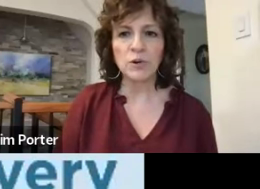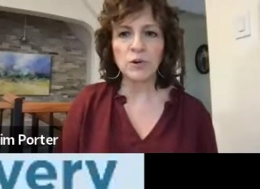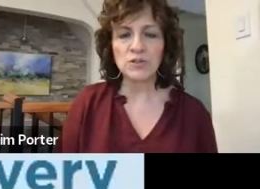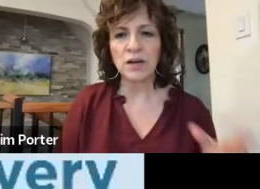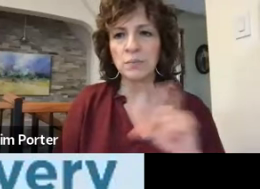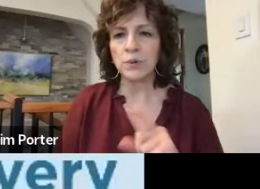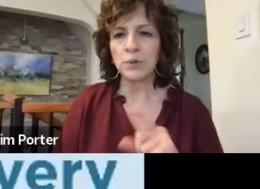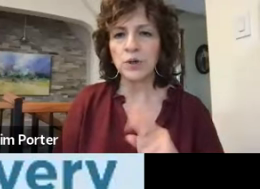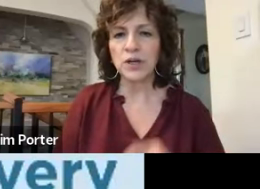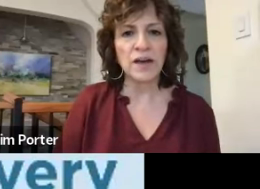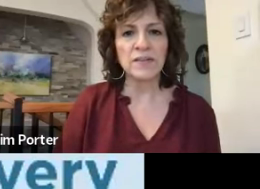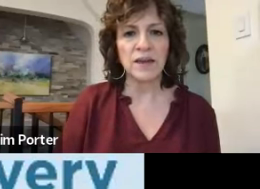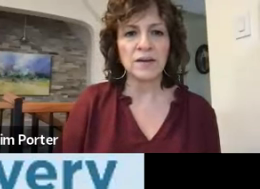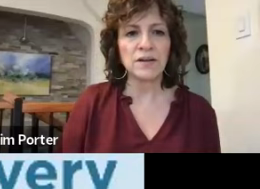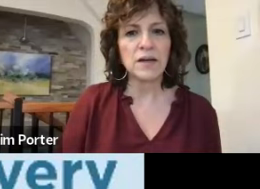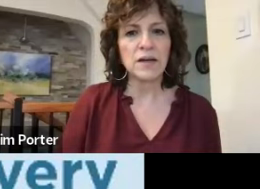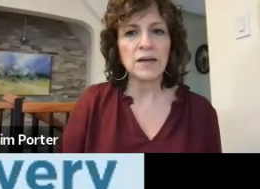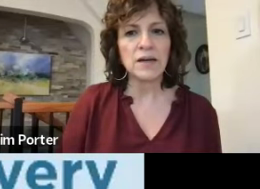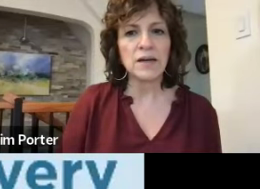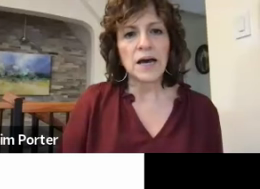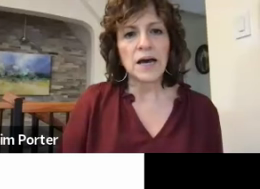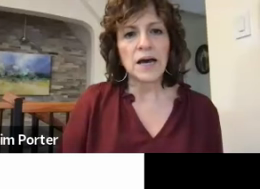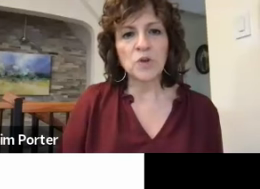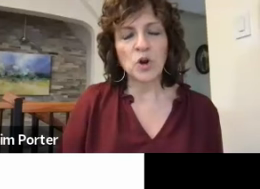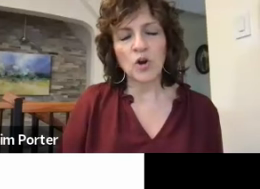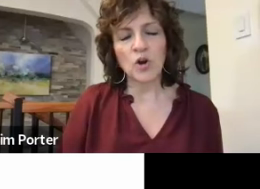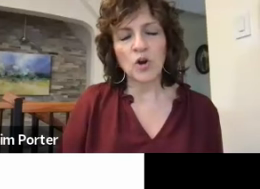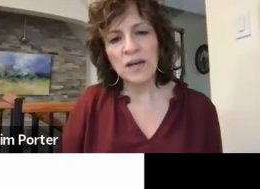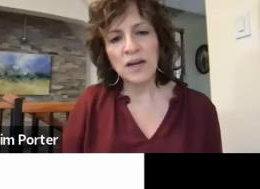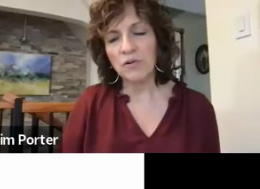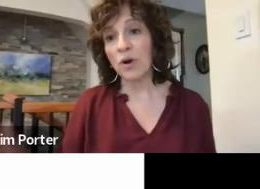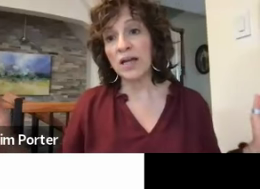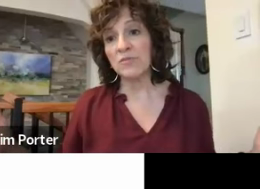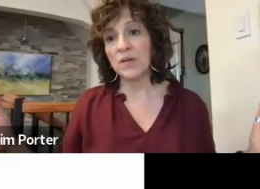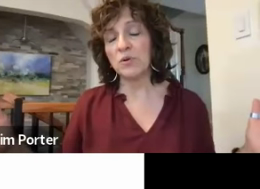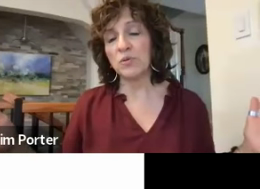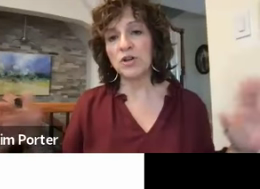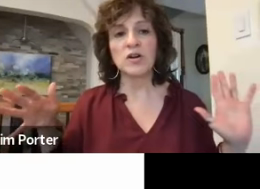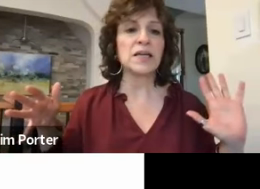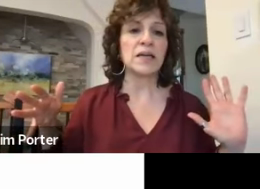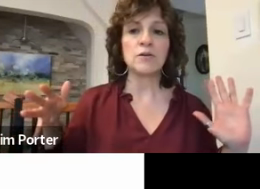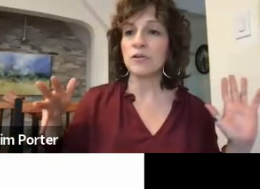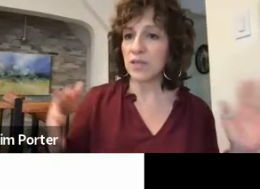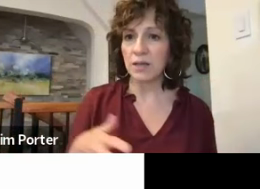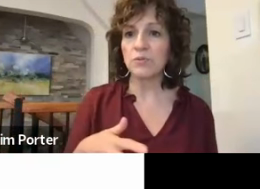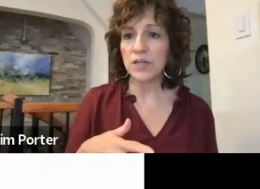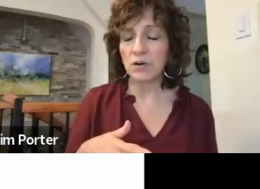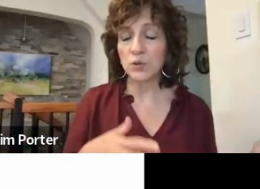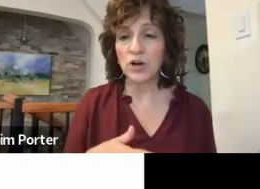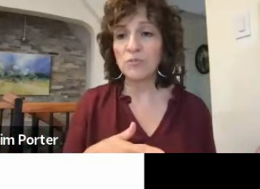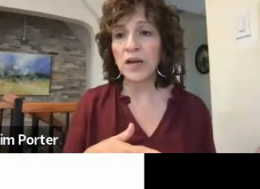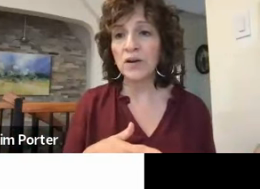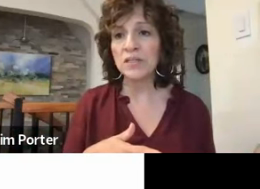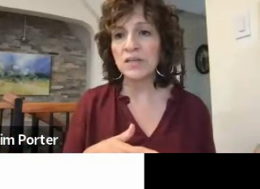family recovery course. I'll kind of bookend with that at the end. Audience is made up of a variety of people. We're targeting either those K